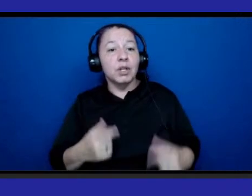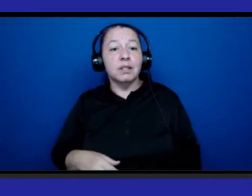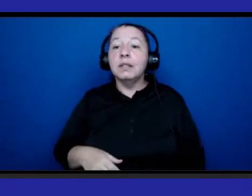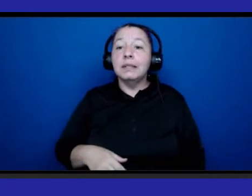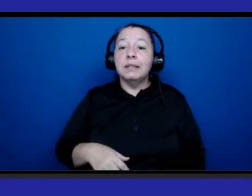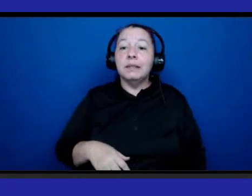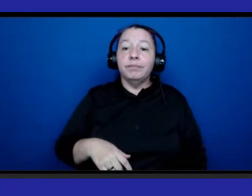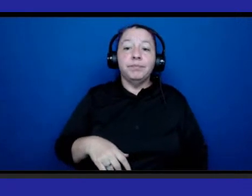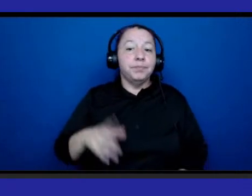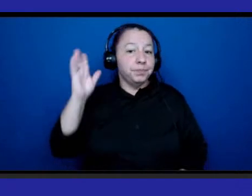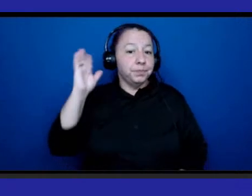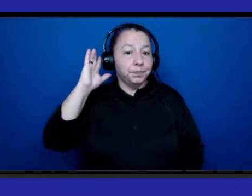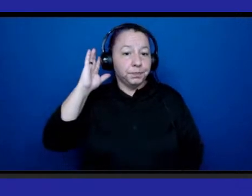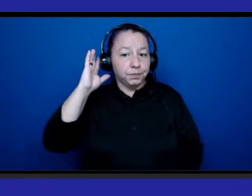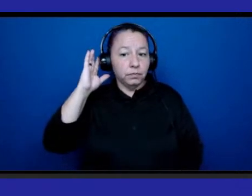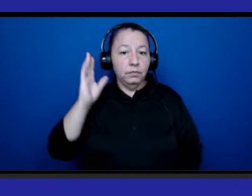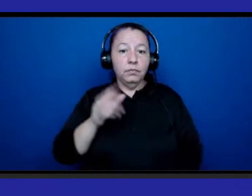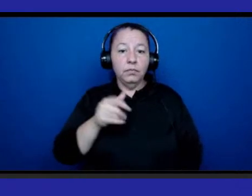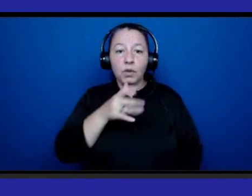Hi. So I have a question. Sure.